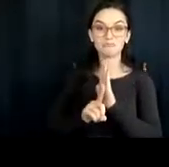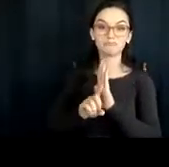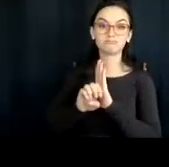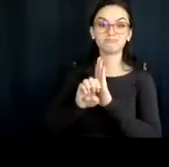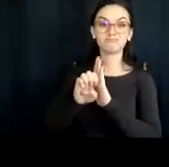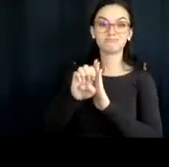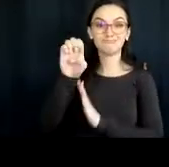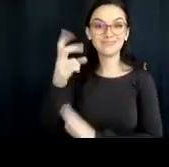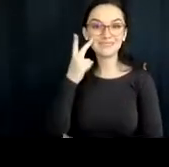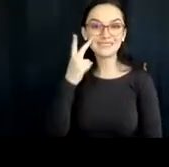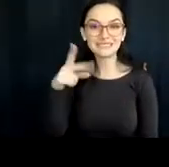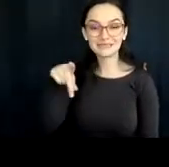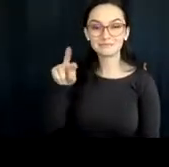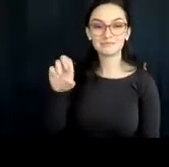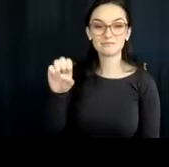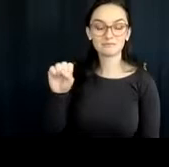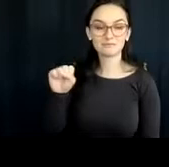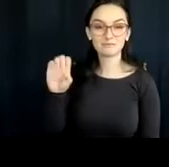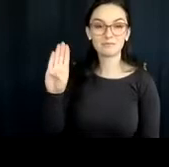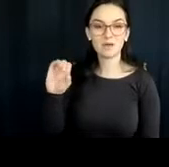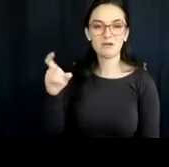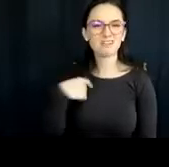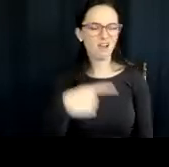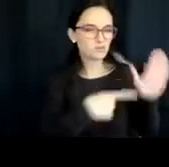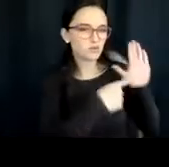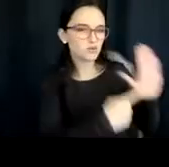club first, and you can decide.